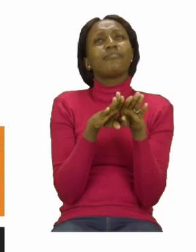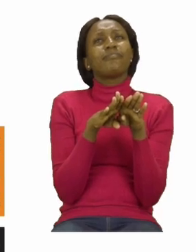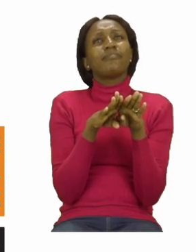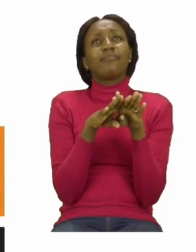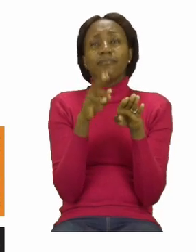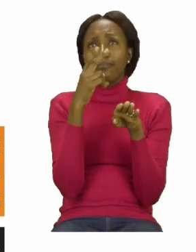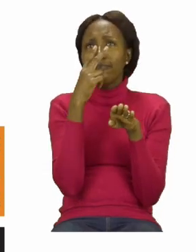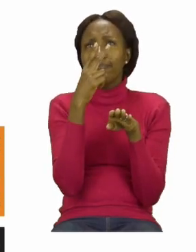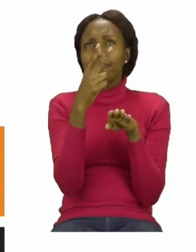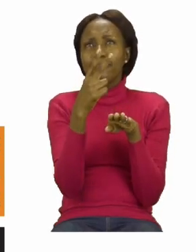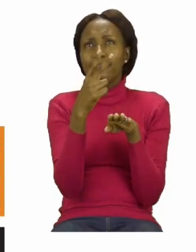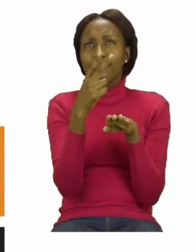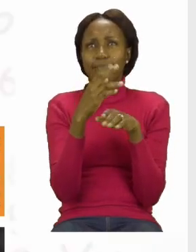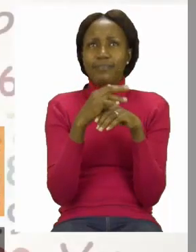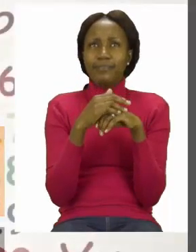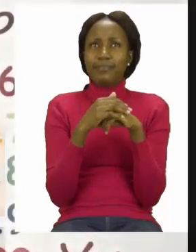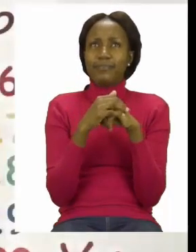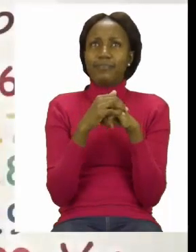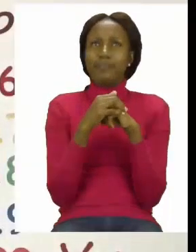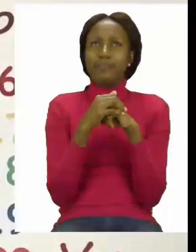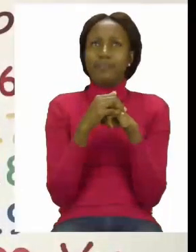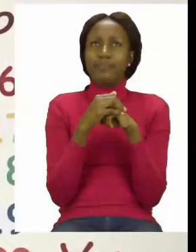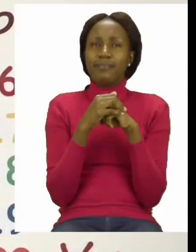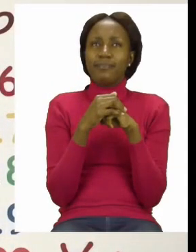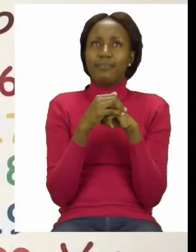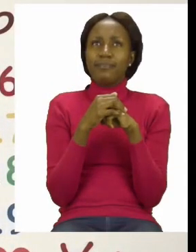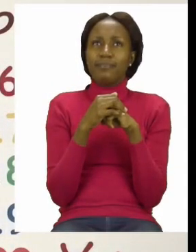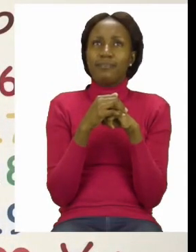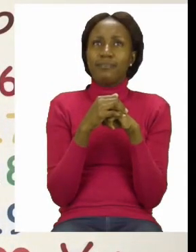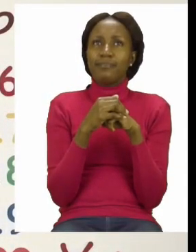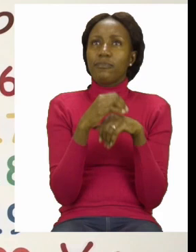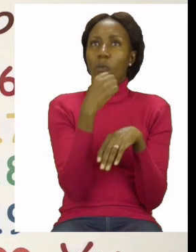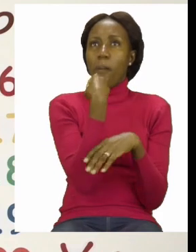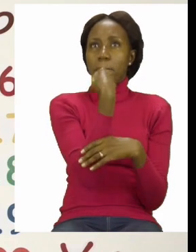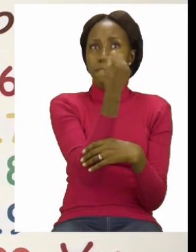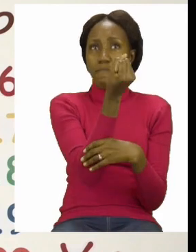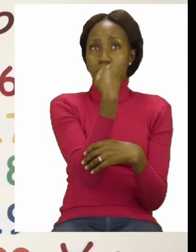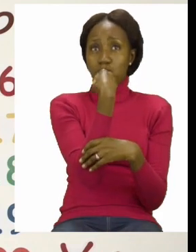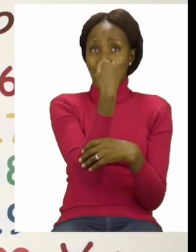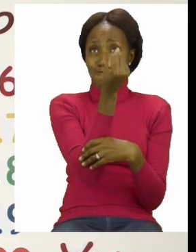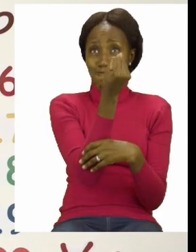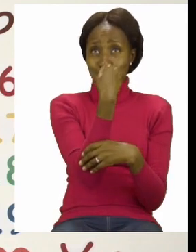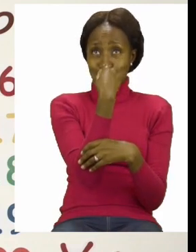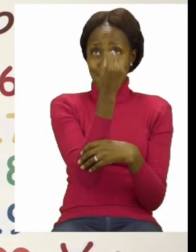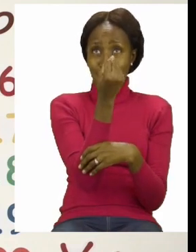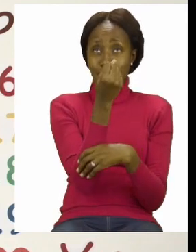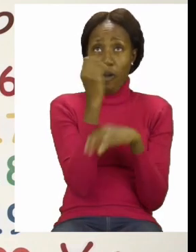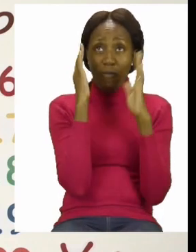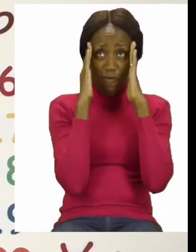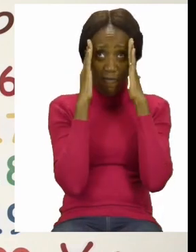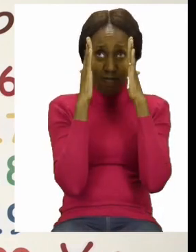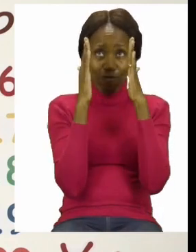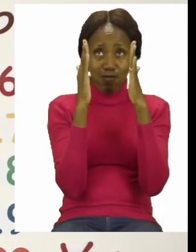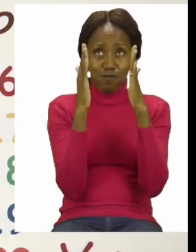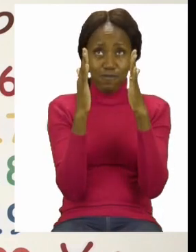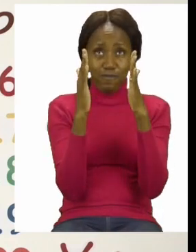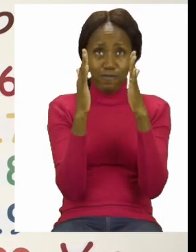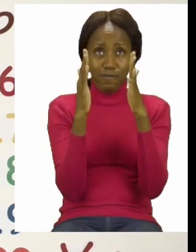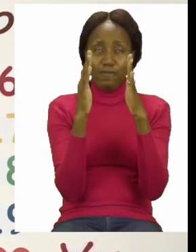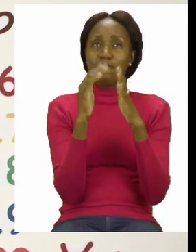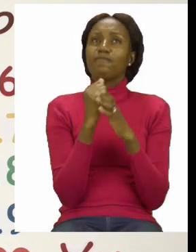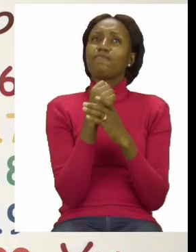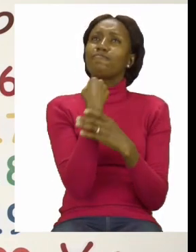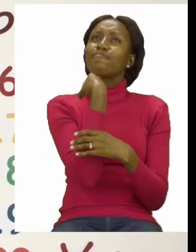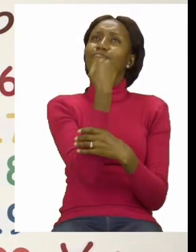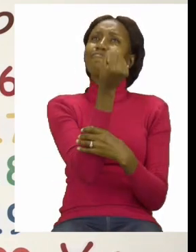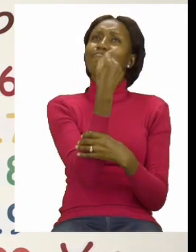board. I am doing the one with the balls. So please may you follow with me. Here we have our balls and we're going